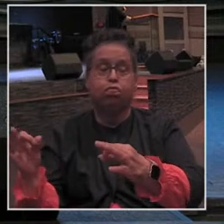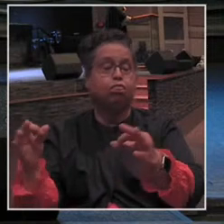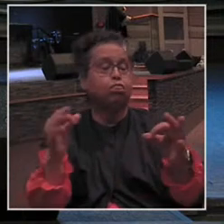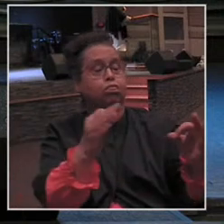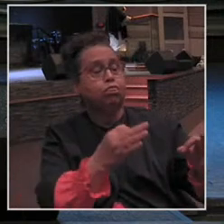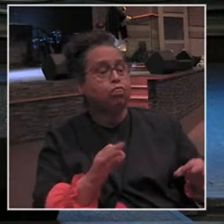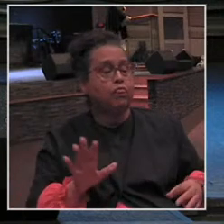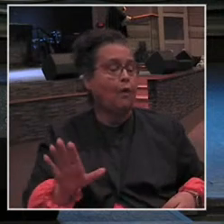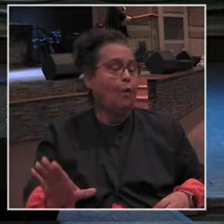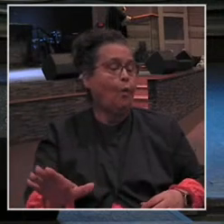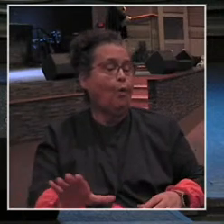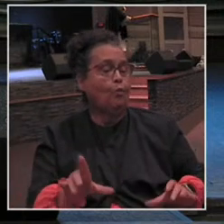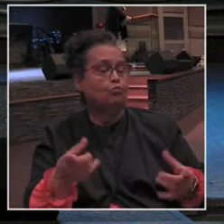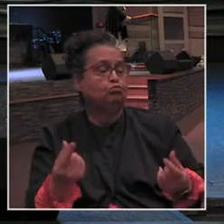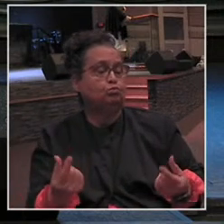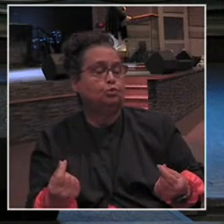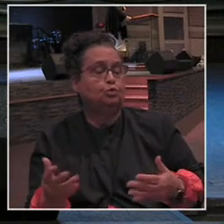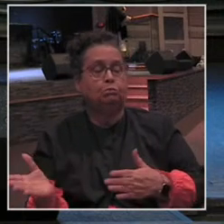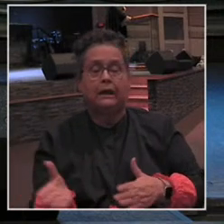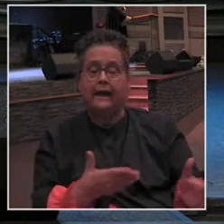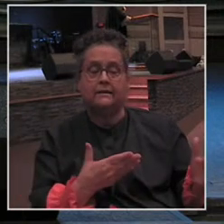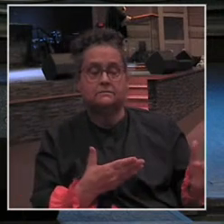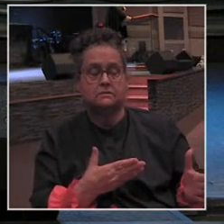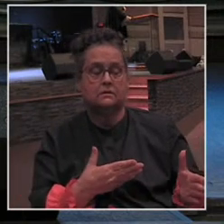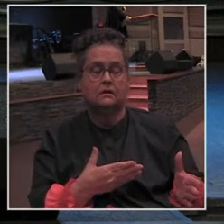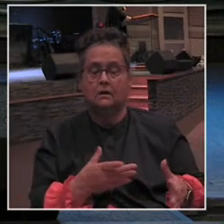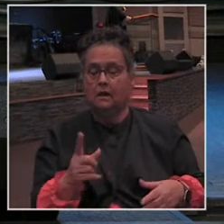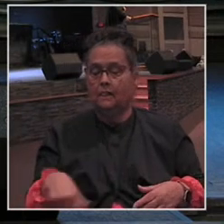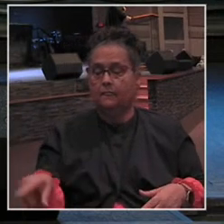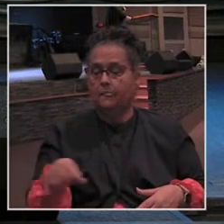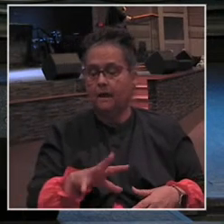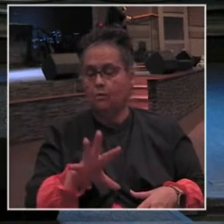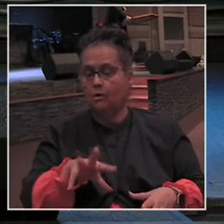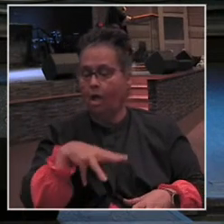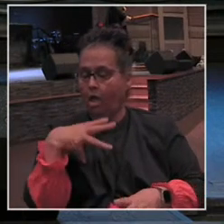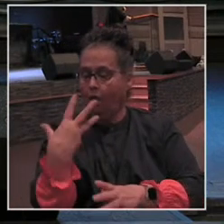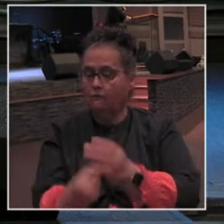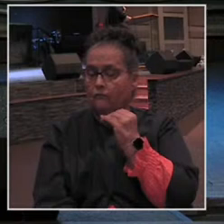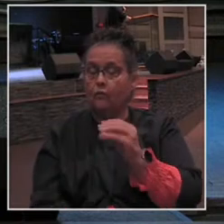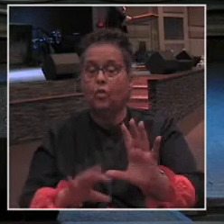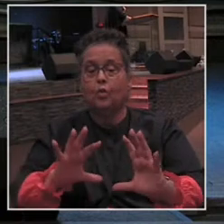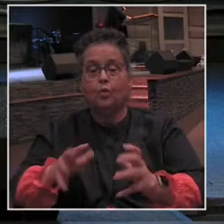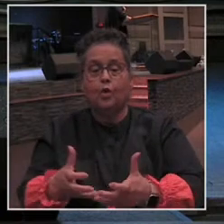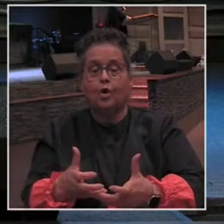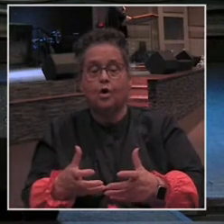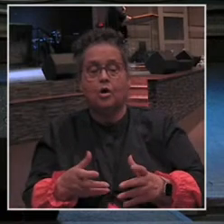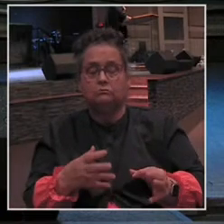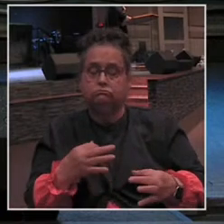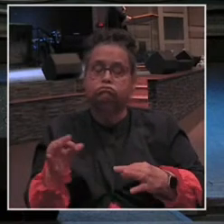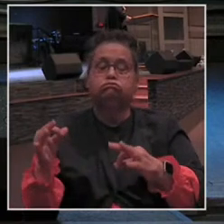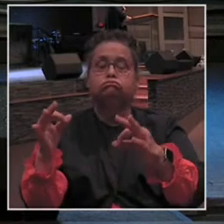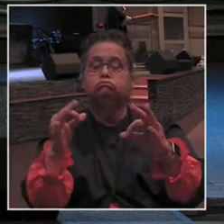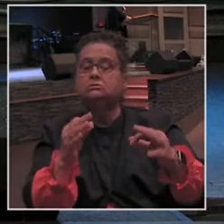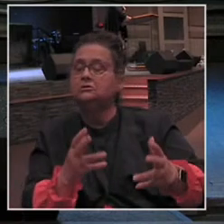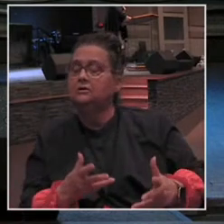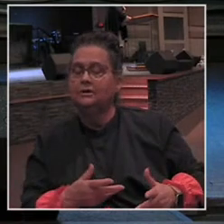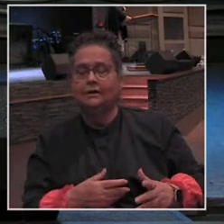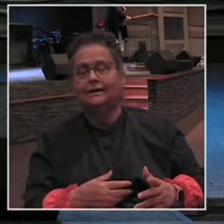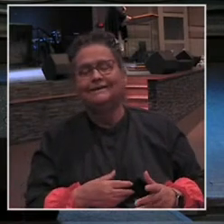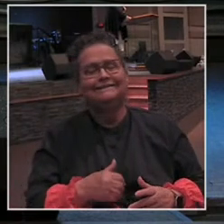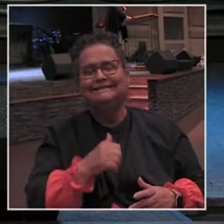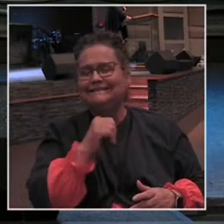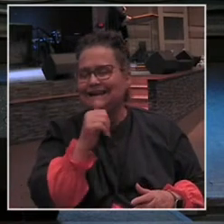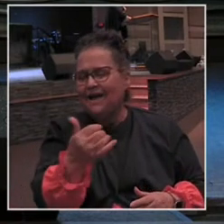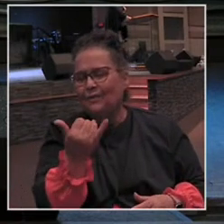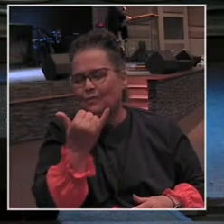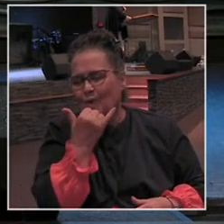things of their own nature and plans. The scripture says that they were caught up in the things of the world, distracted, and missed it. There's nothing really